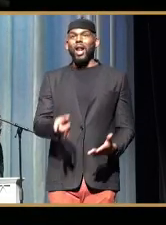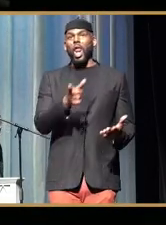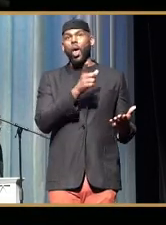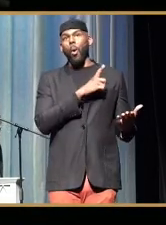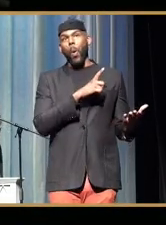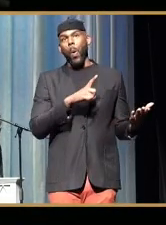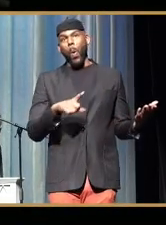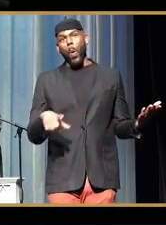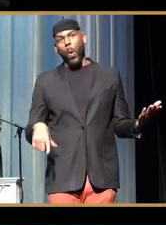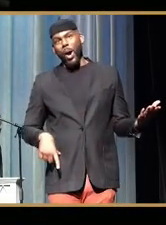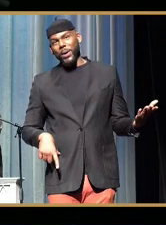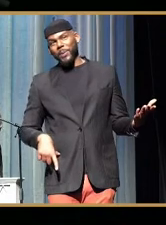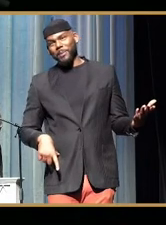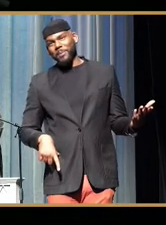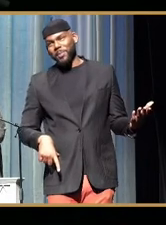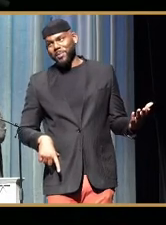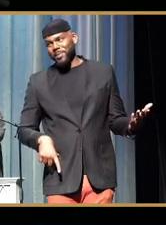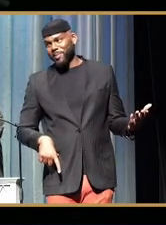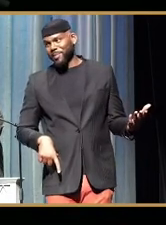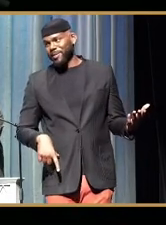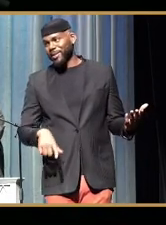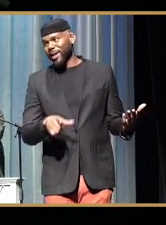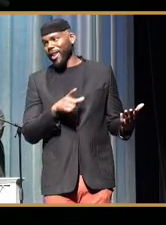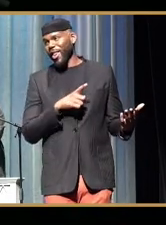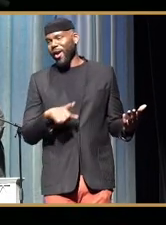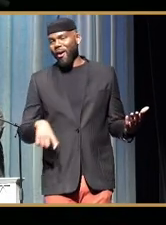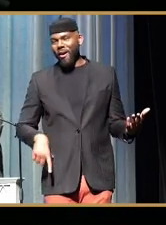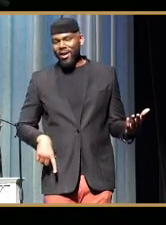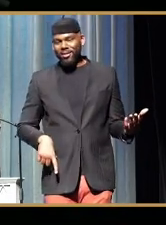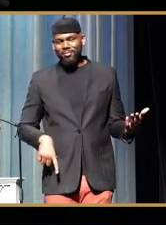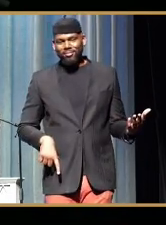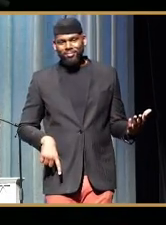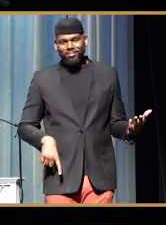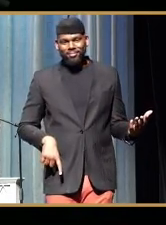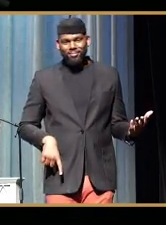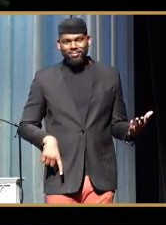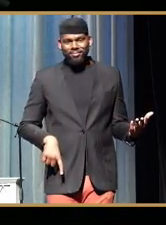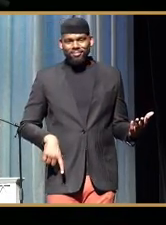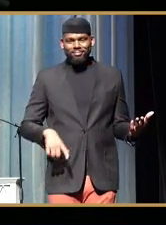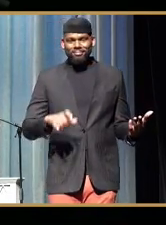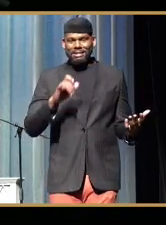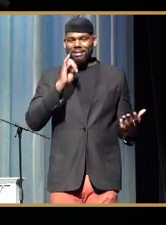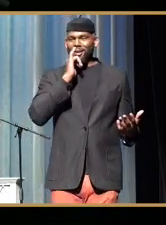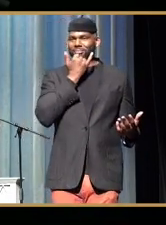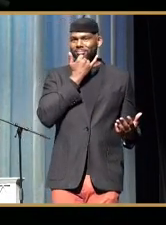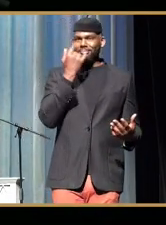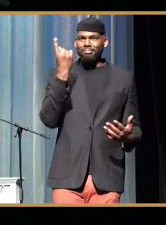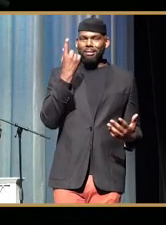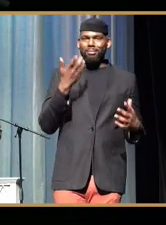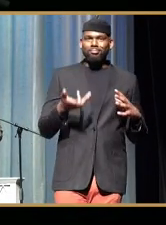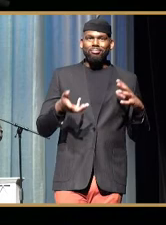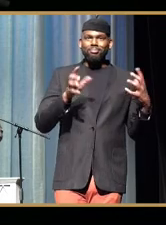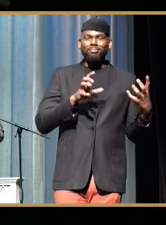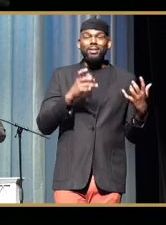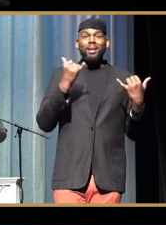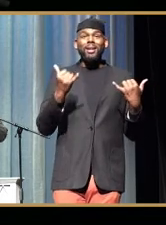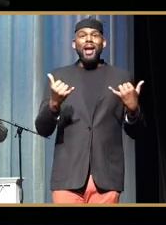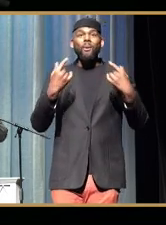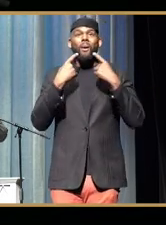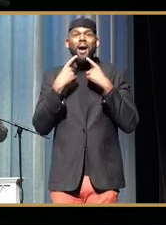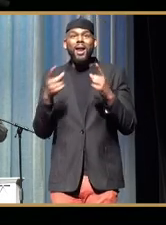Lord. Always got to be a little fumble. So the festival would like to announce an